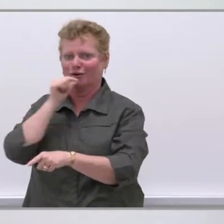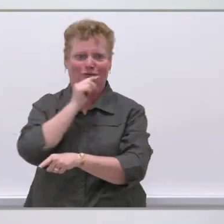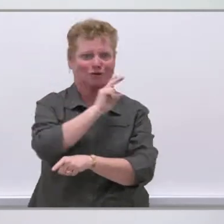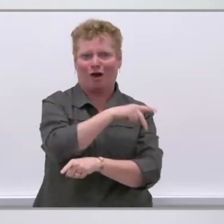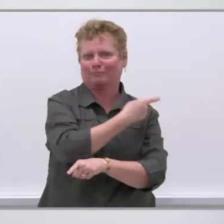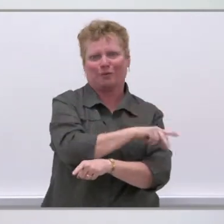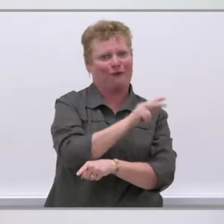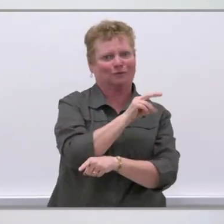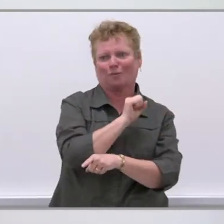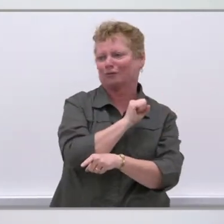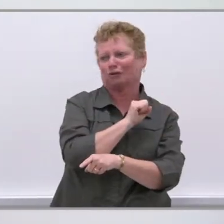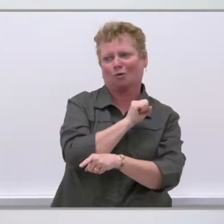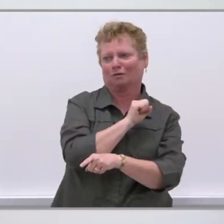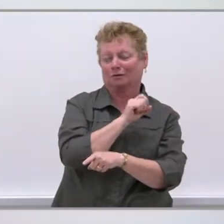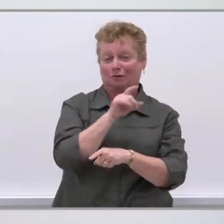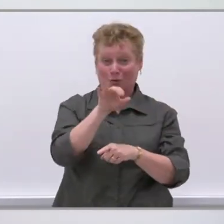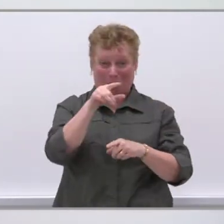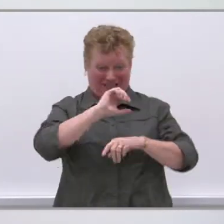this legislation won't